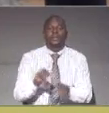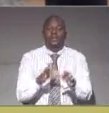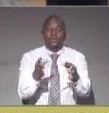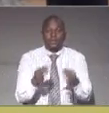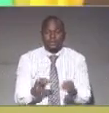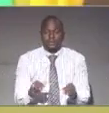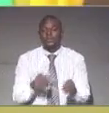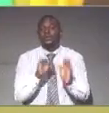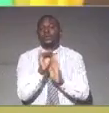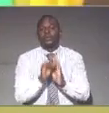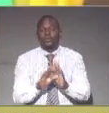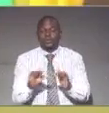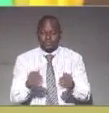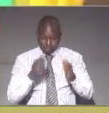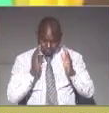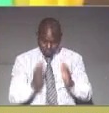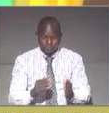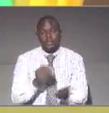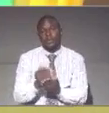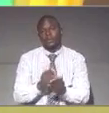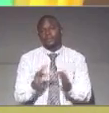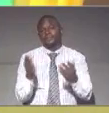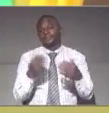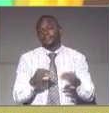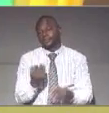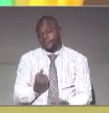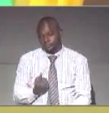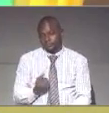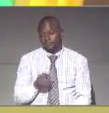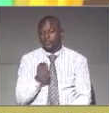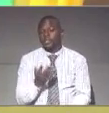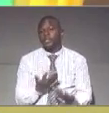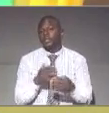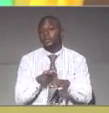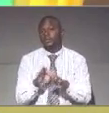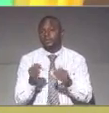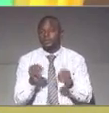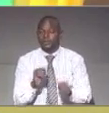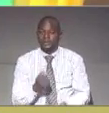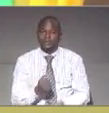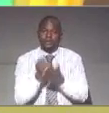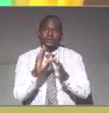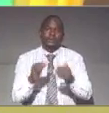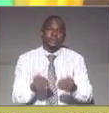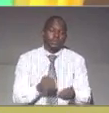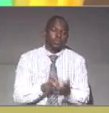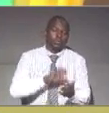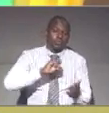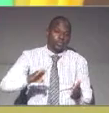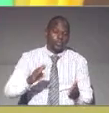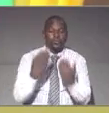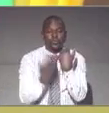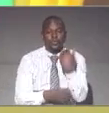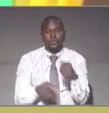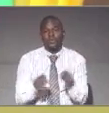government programs. Emphasizing this because it is only such interventions that can help us get out of poverty, that